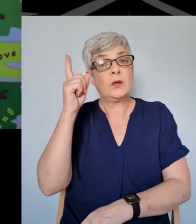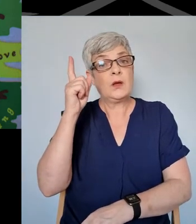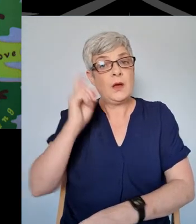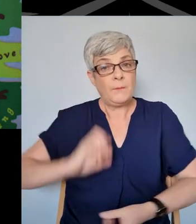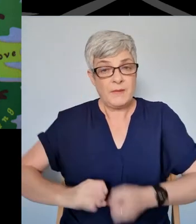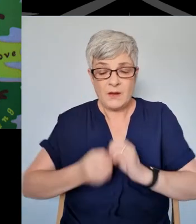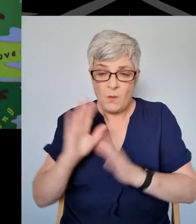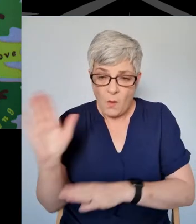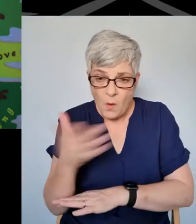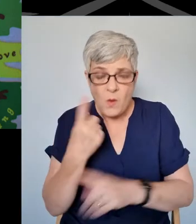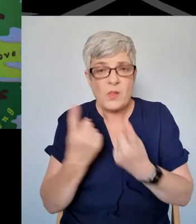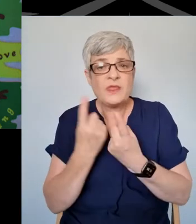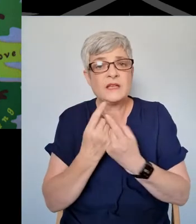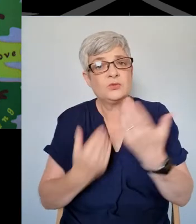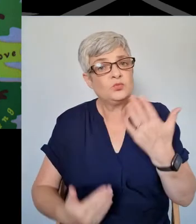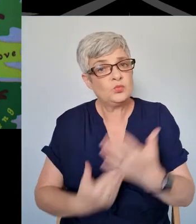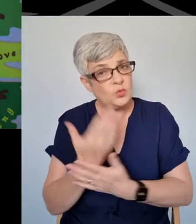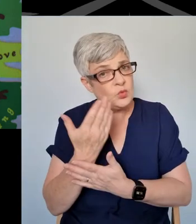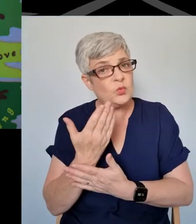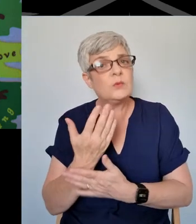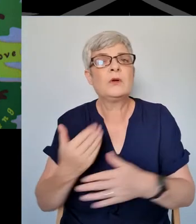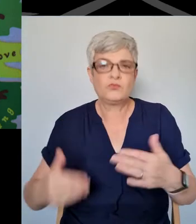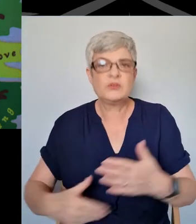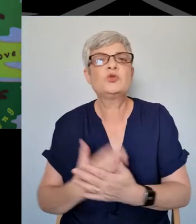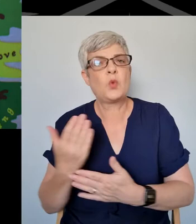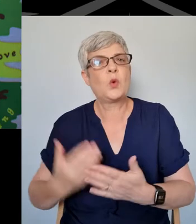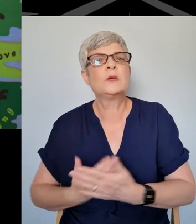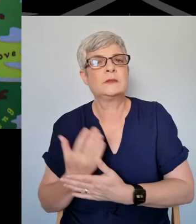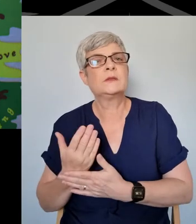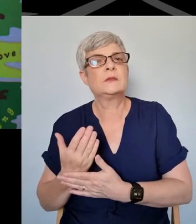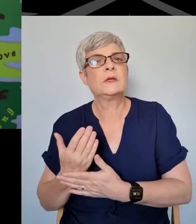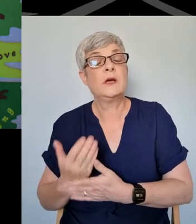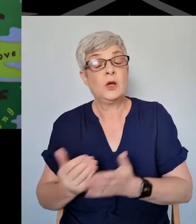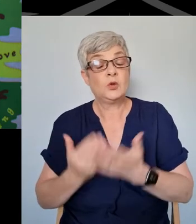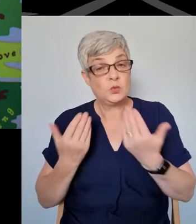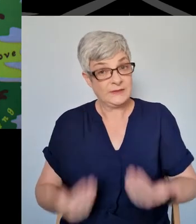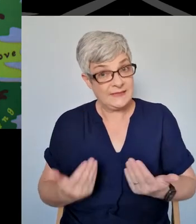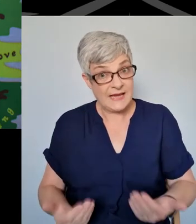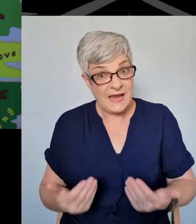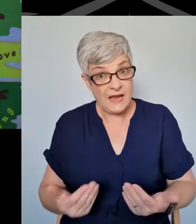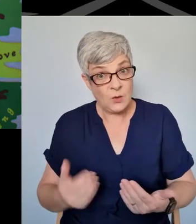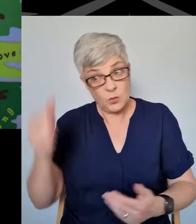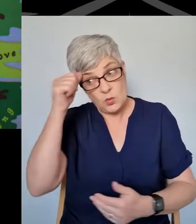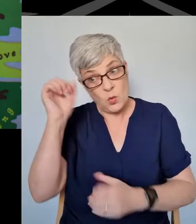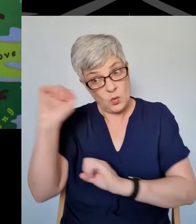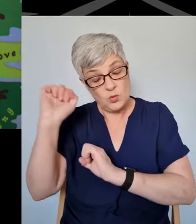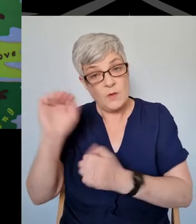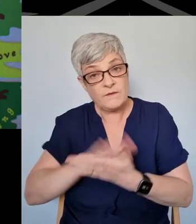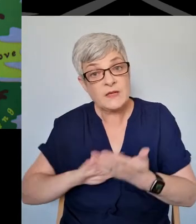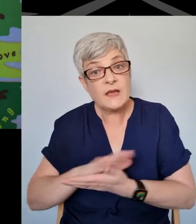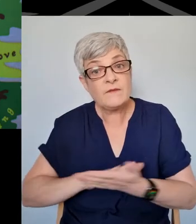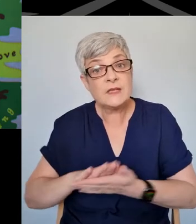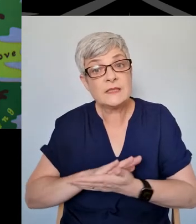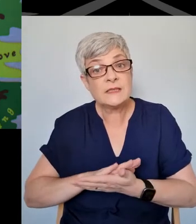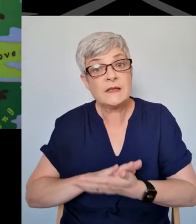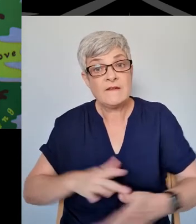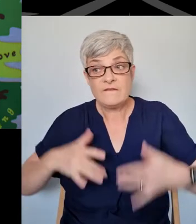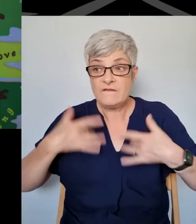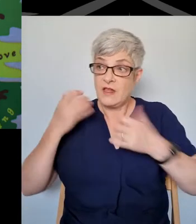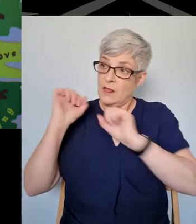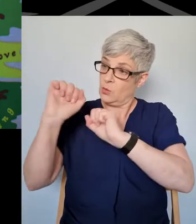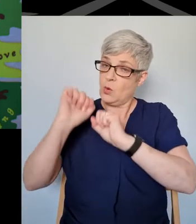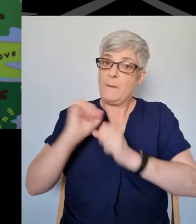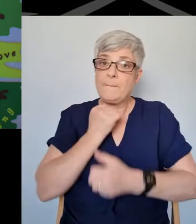the God who restores. So today, might we know your forgiveness, might we feel your pardon.